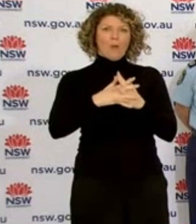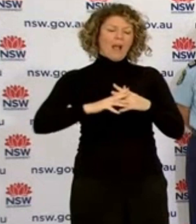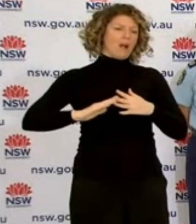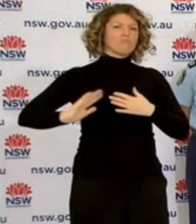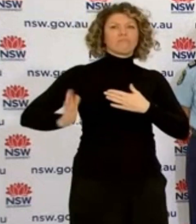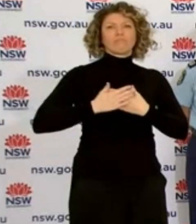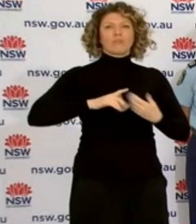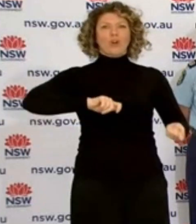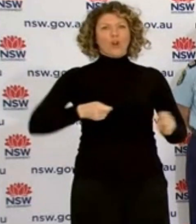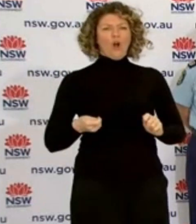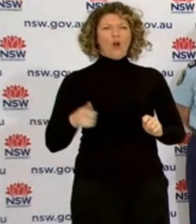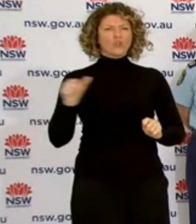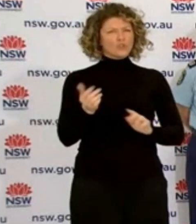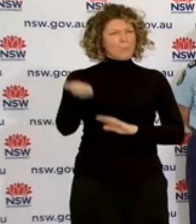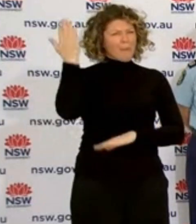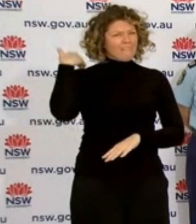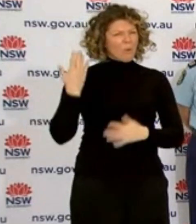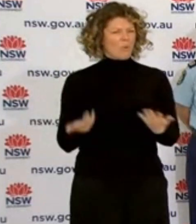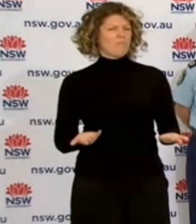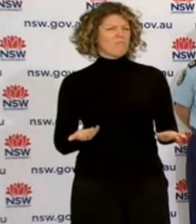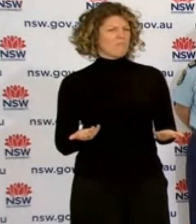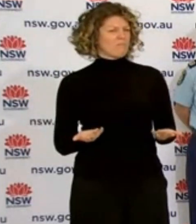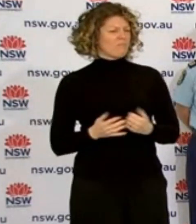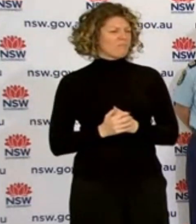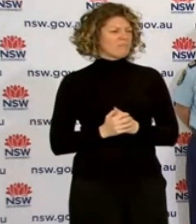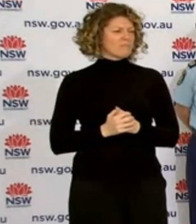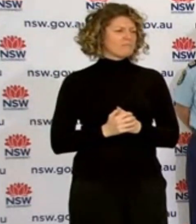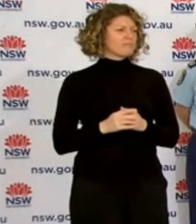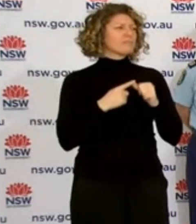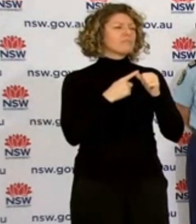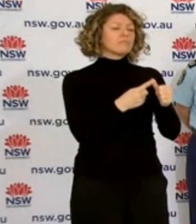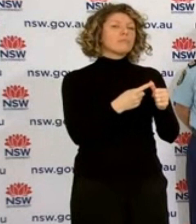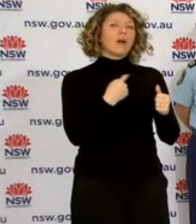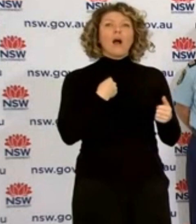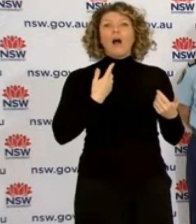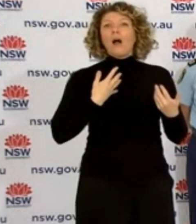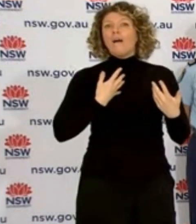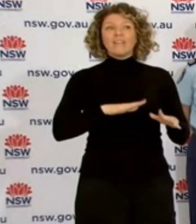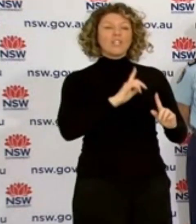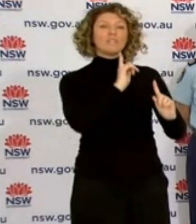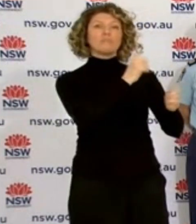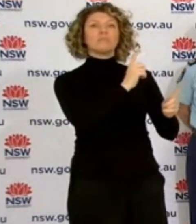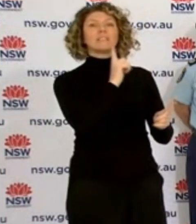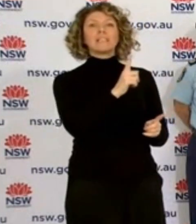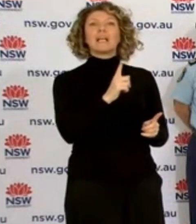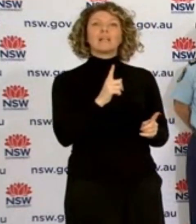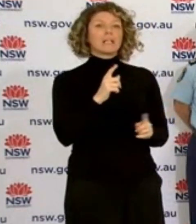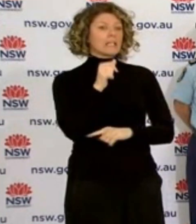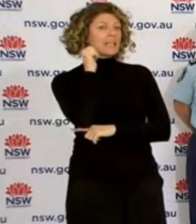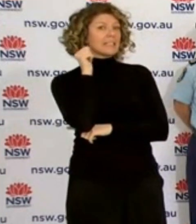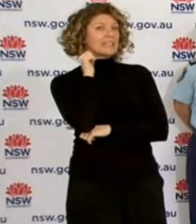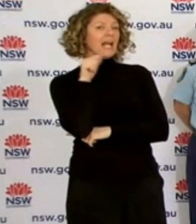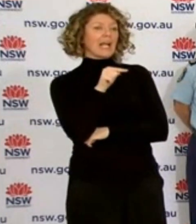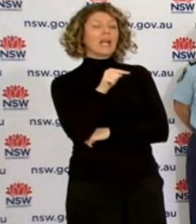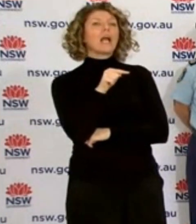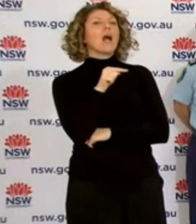Should we have done some of these things earlier? I think that, look, I provided advice about the need for a statewide lockdown following the briefing yesterday, and